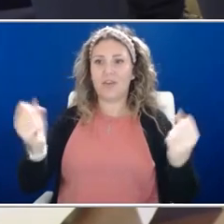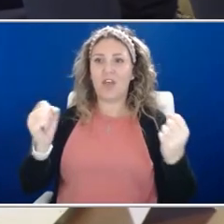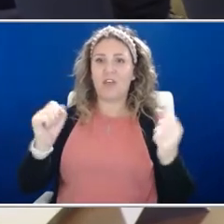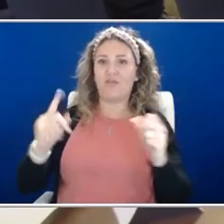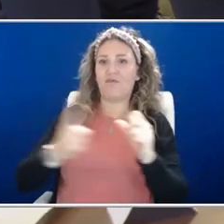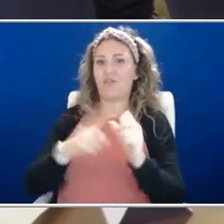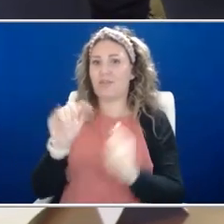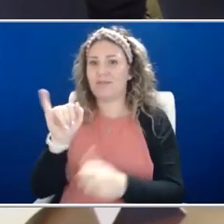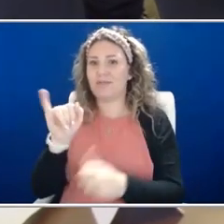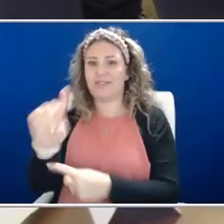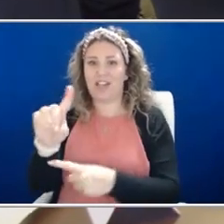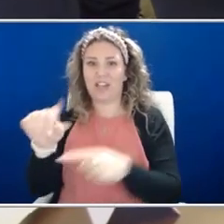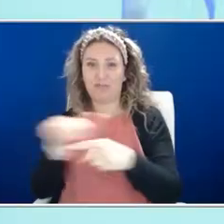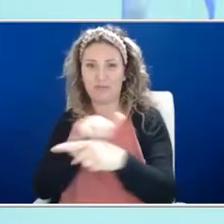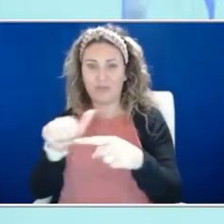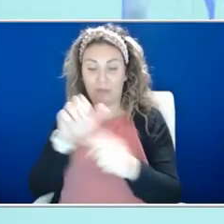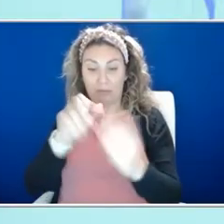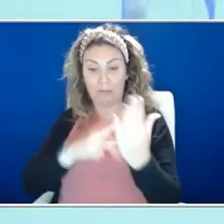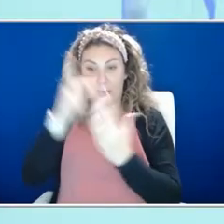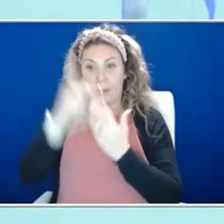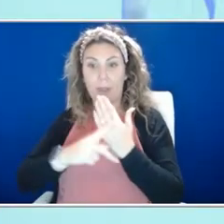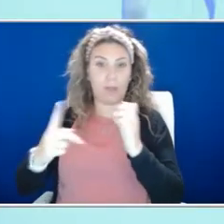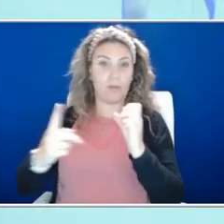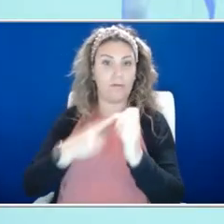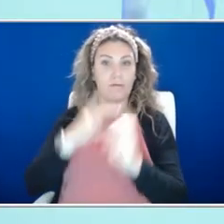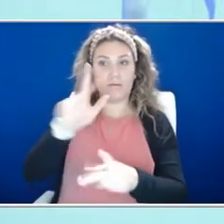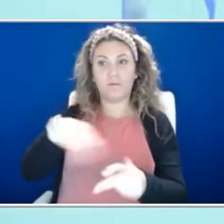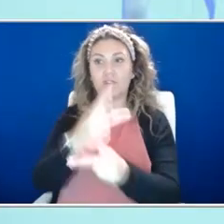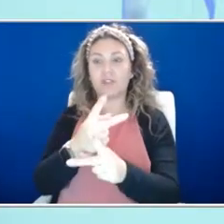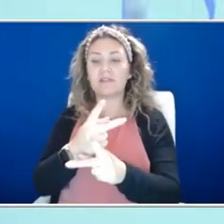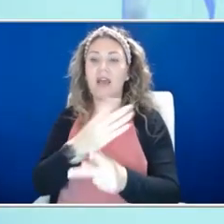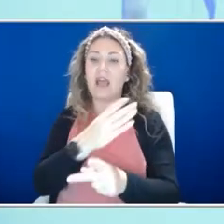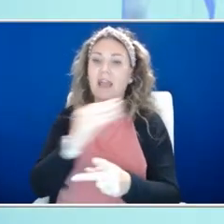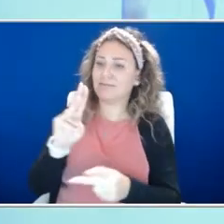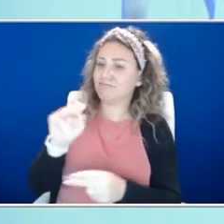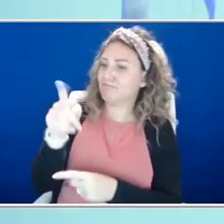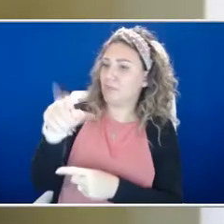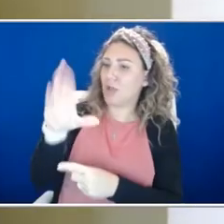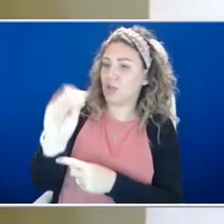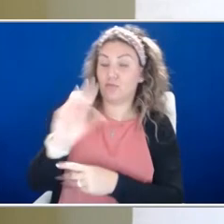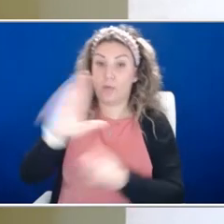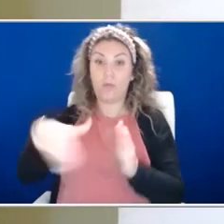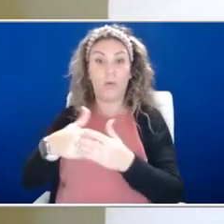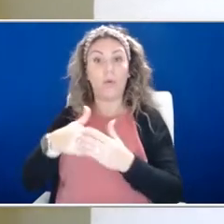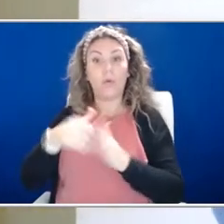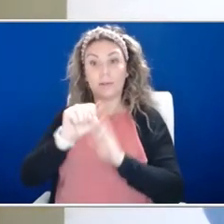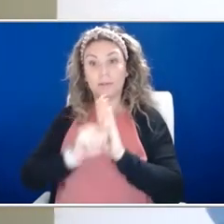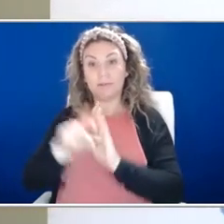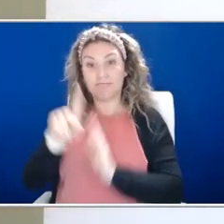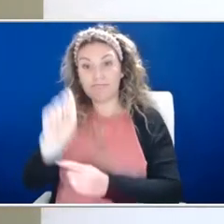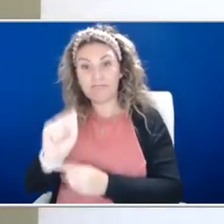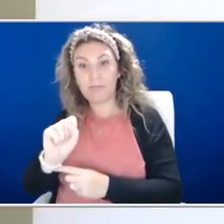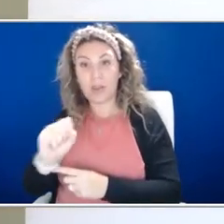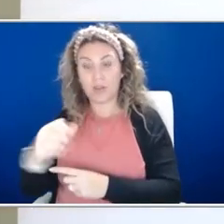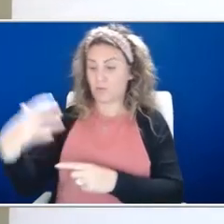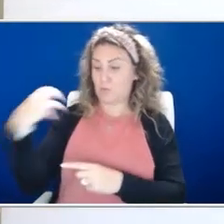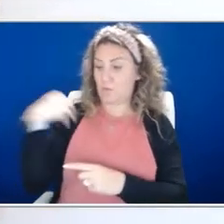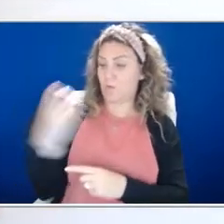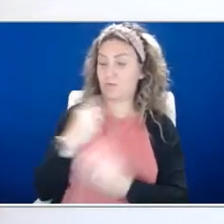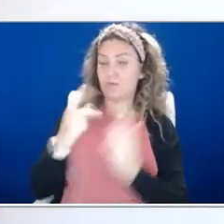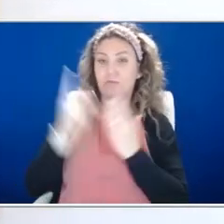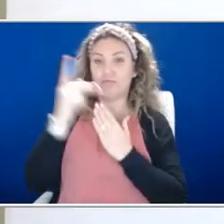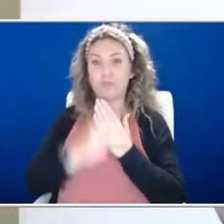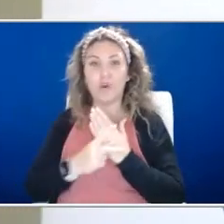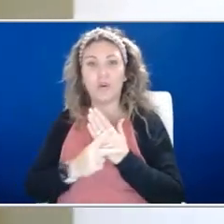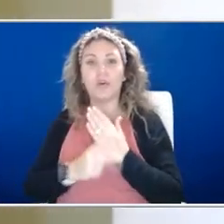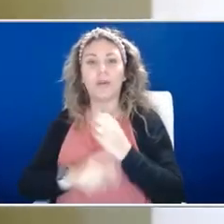And this program is the first of its kind in the metro. It's the first of its kind in the whole state of Kansas. Coaches, along with program sponsors like